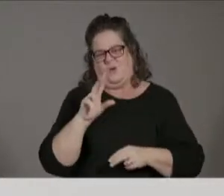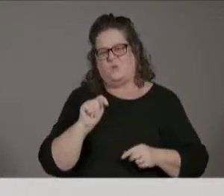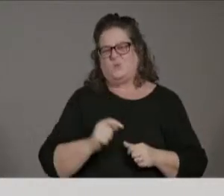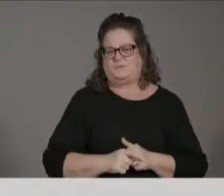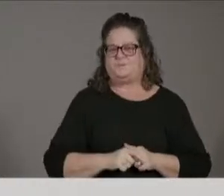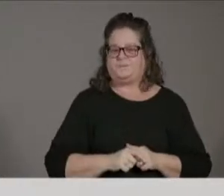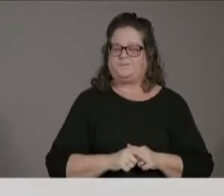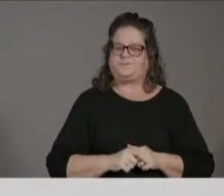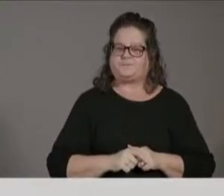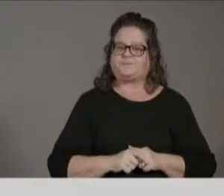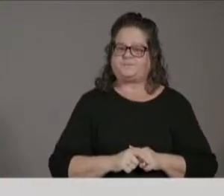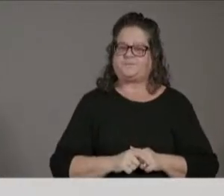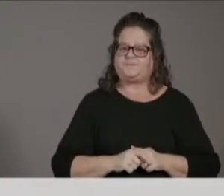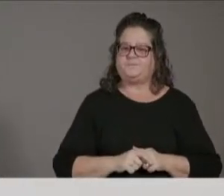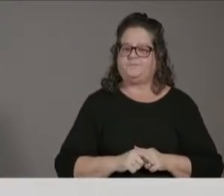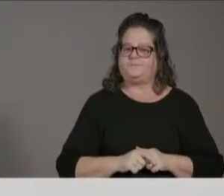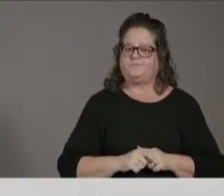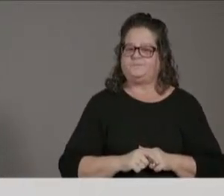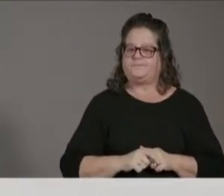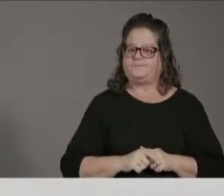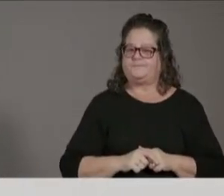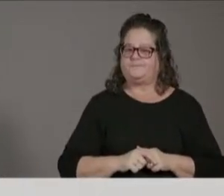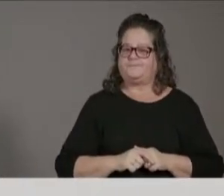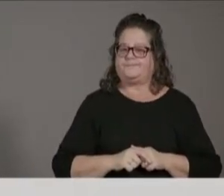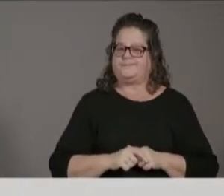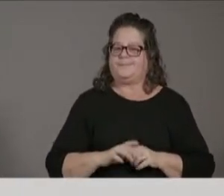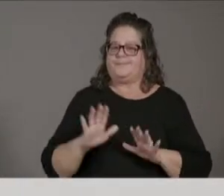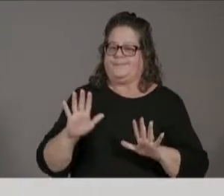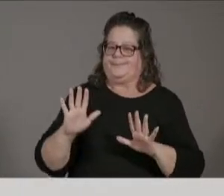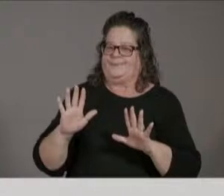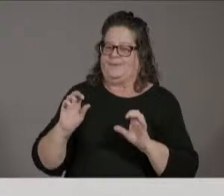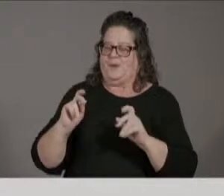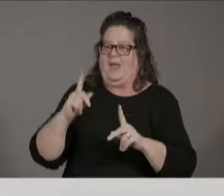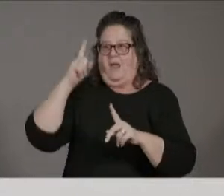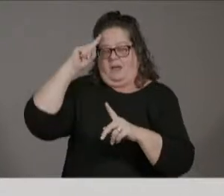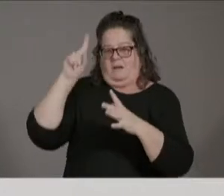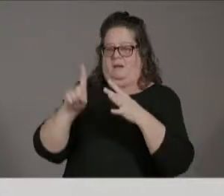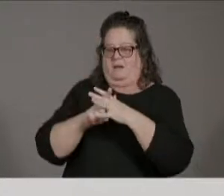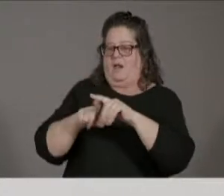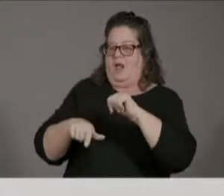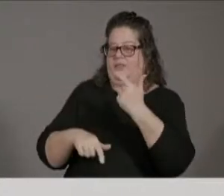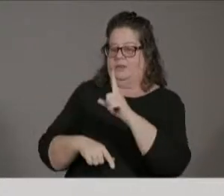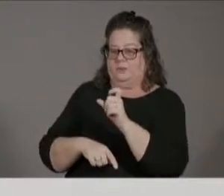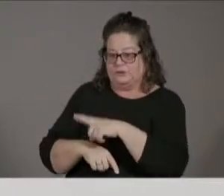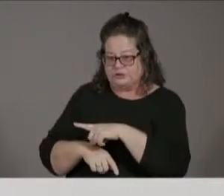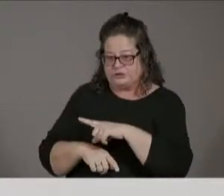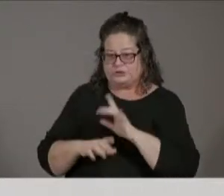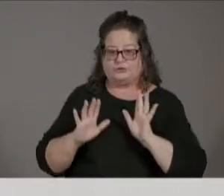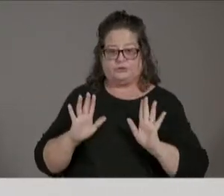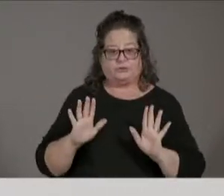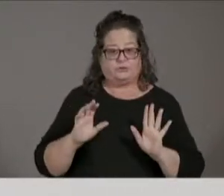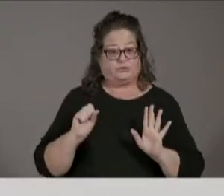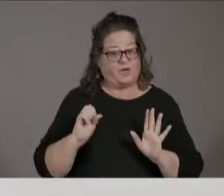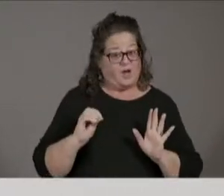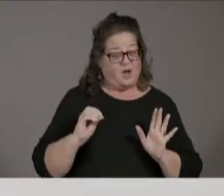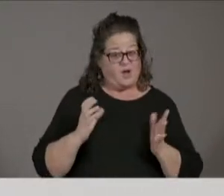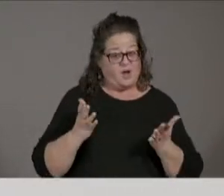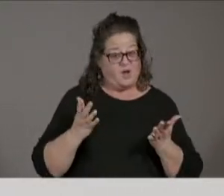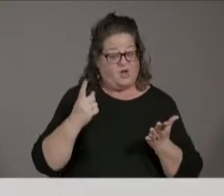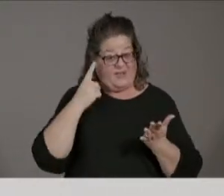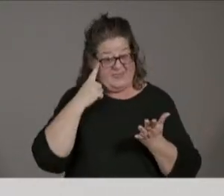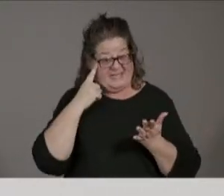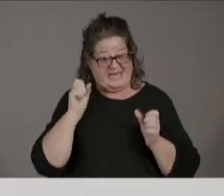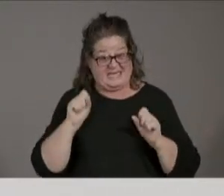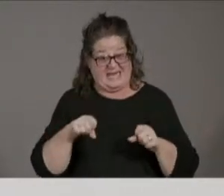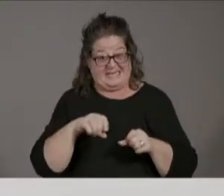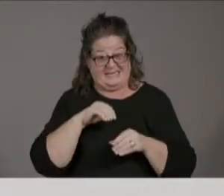So is there an indoor, that brings up another question. Mm-hmm. Is there a point, you know, where you do have an indoor location at the U of A? So we would